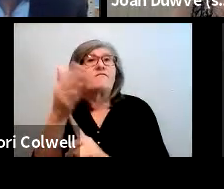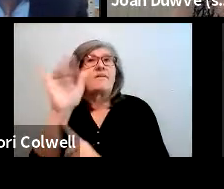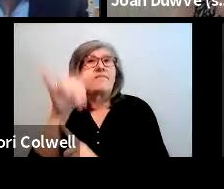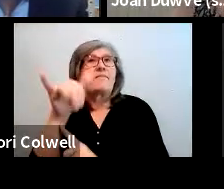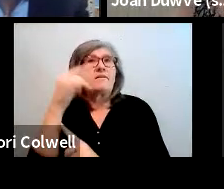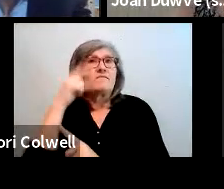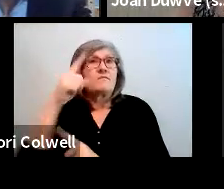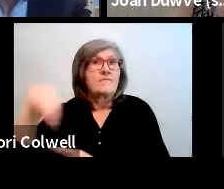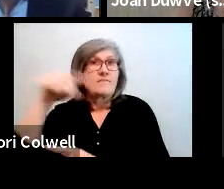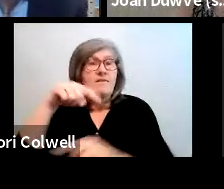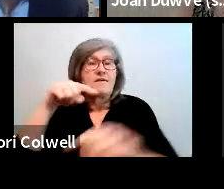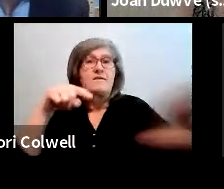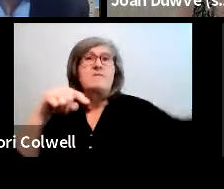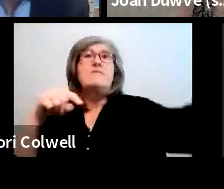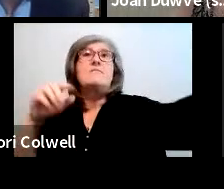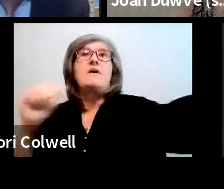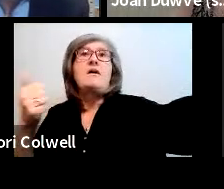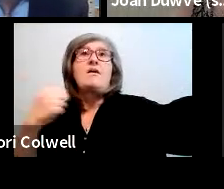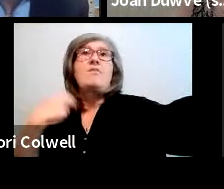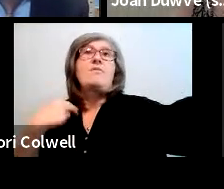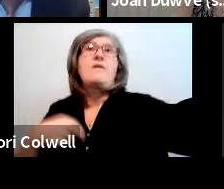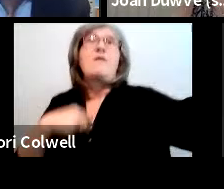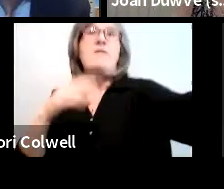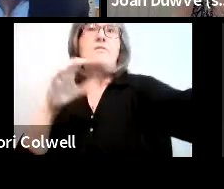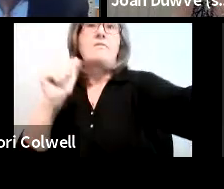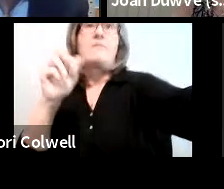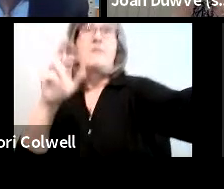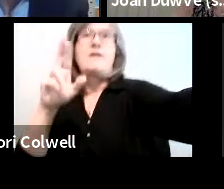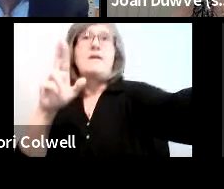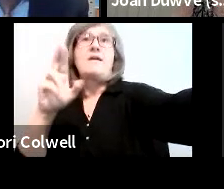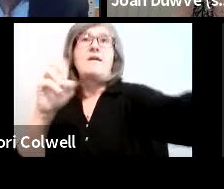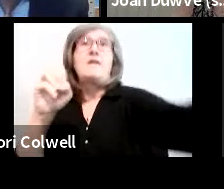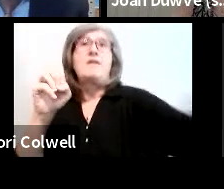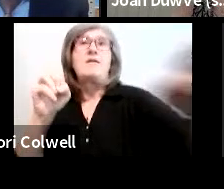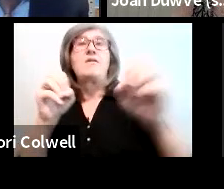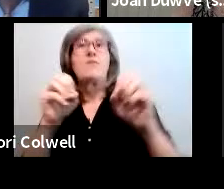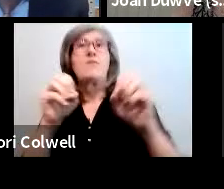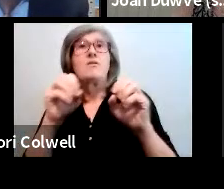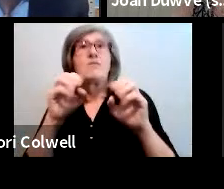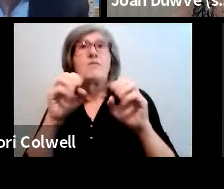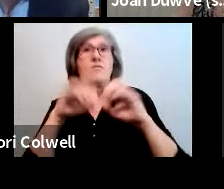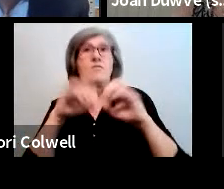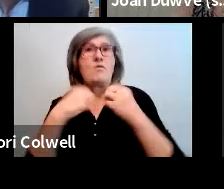other healthcare organizations as well that go through a certifying process,